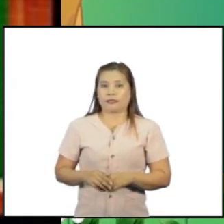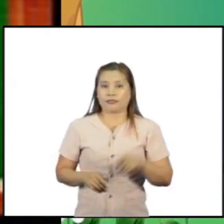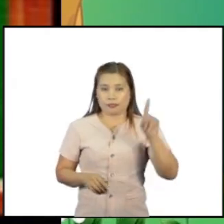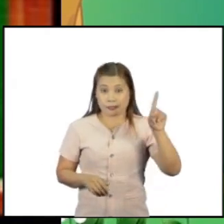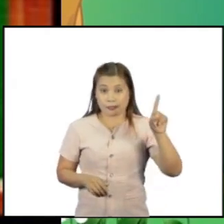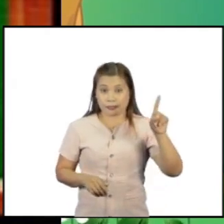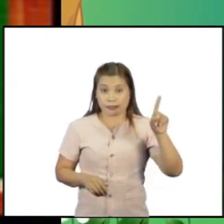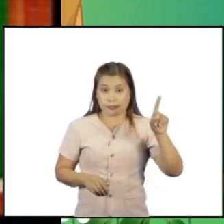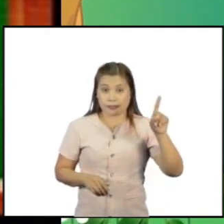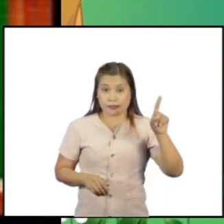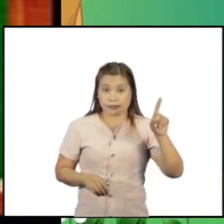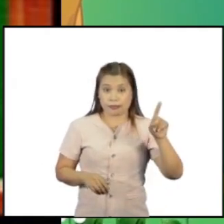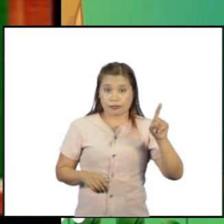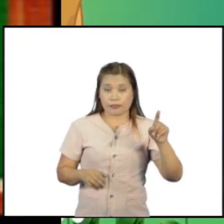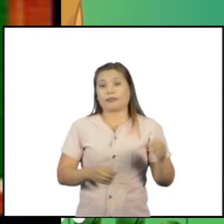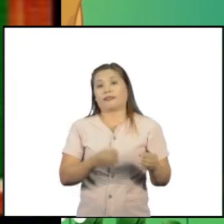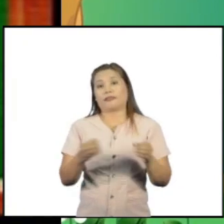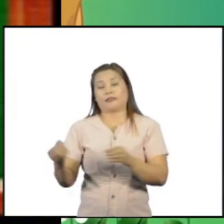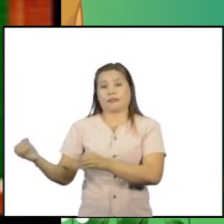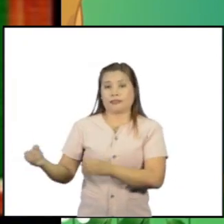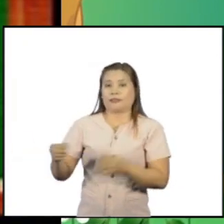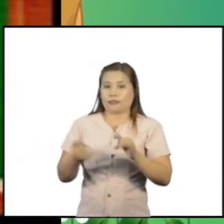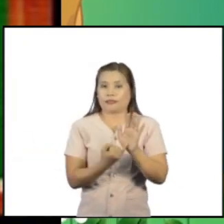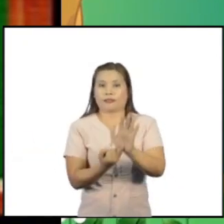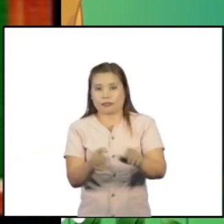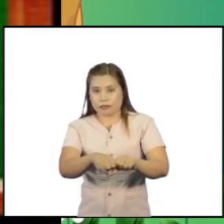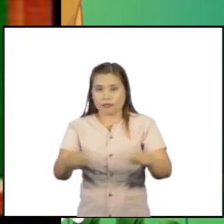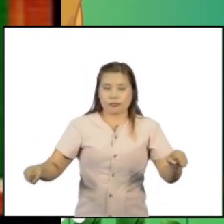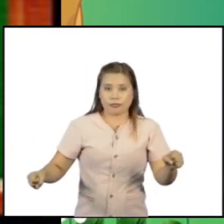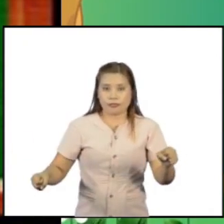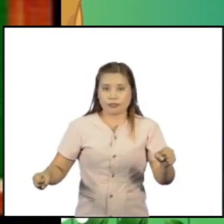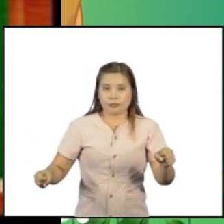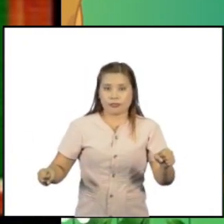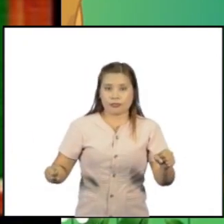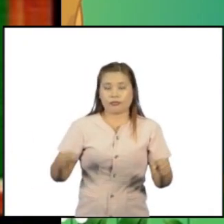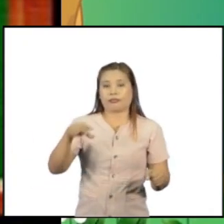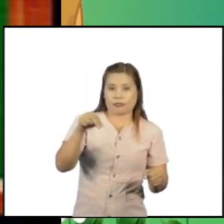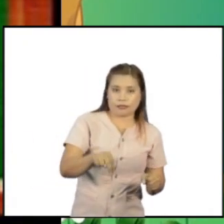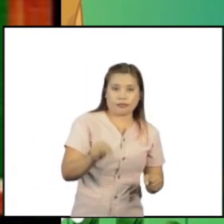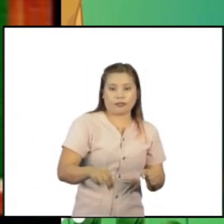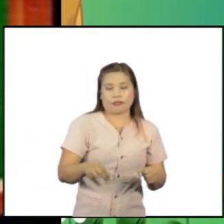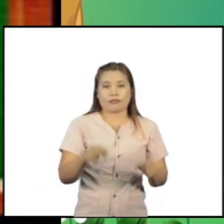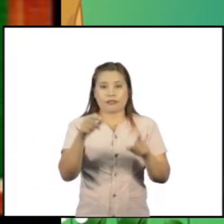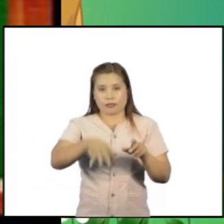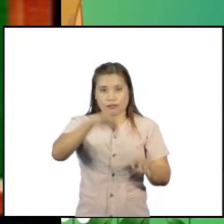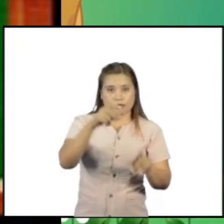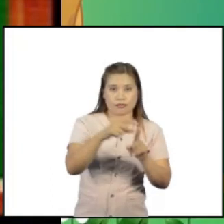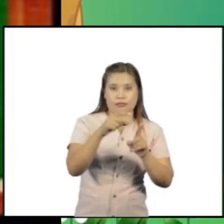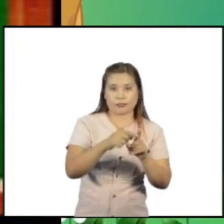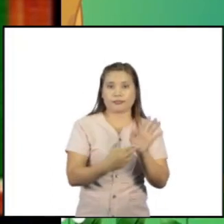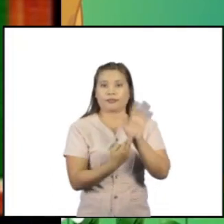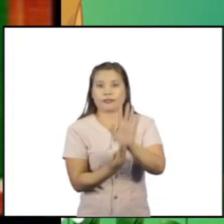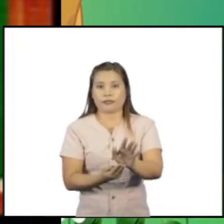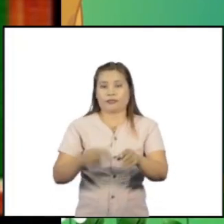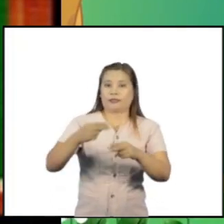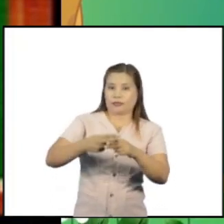Number 1, in order to identify the noun in a sentence, we need to find a word that refers to a